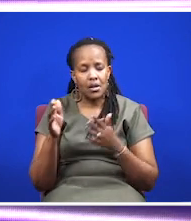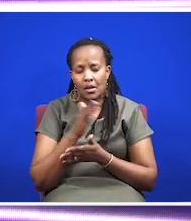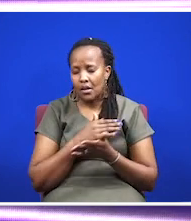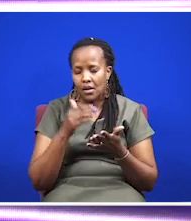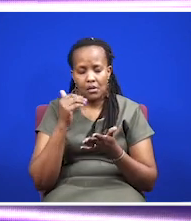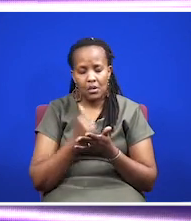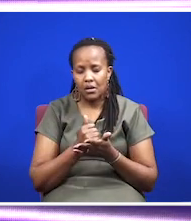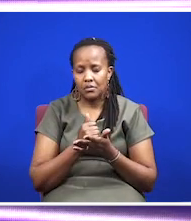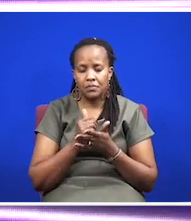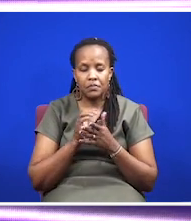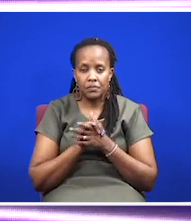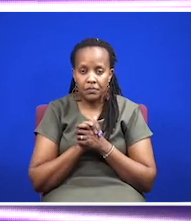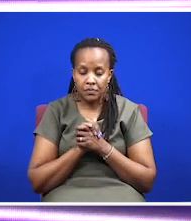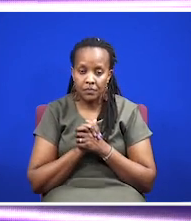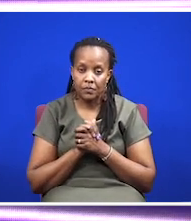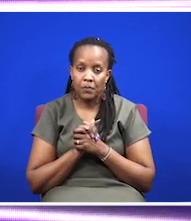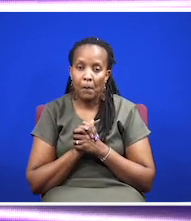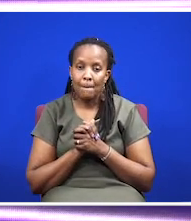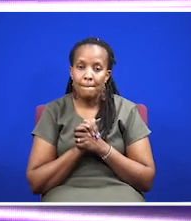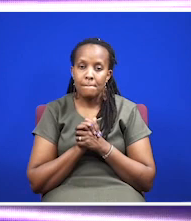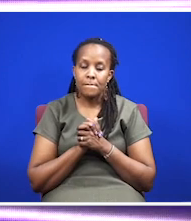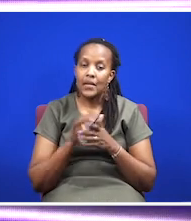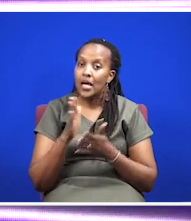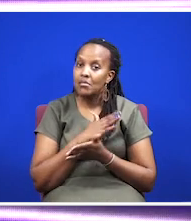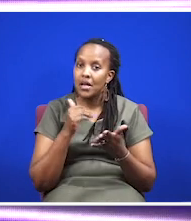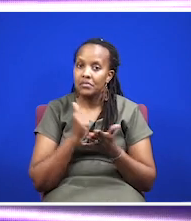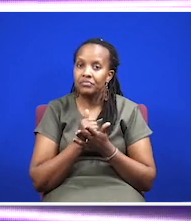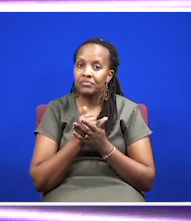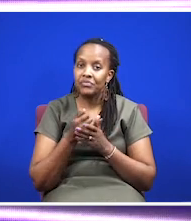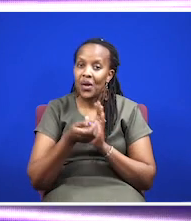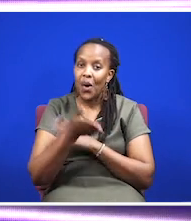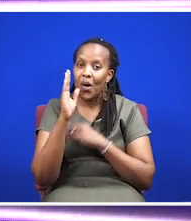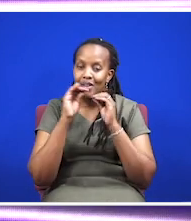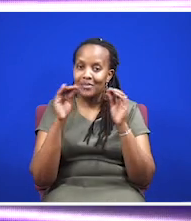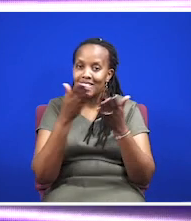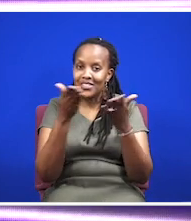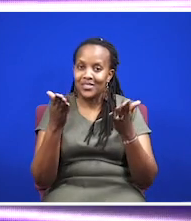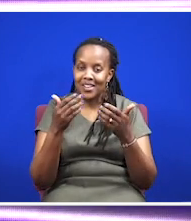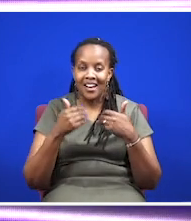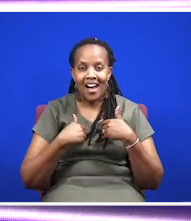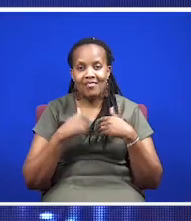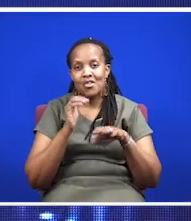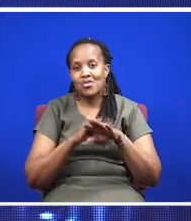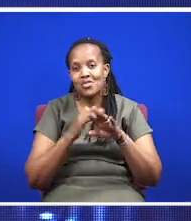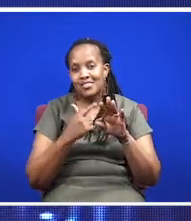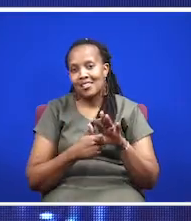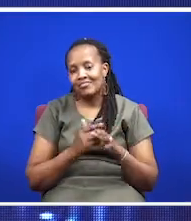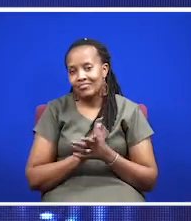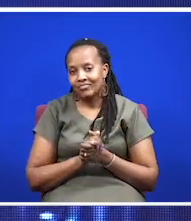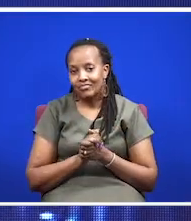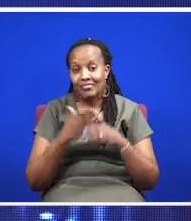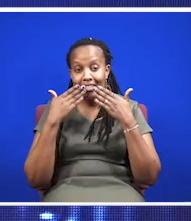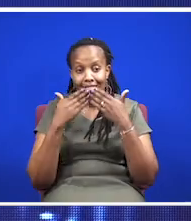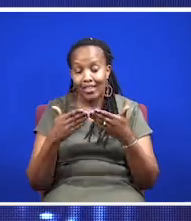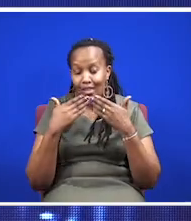Savior, Jesus Christ. Amen. Amen. God bless you and have a great time. Thank you so